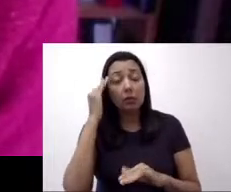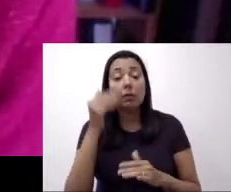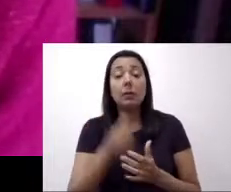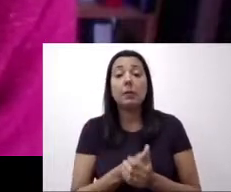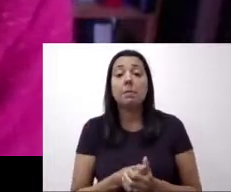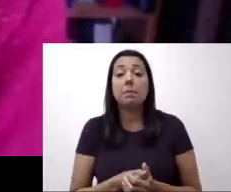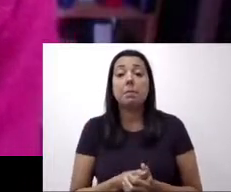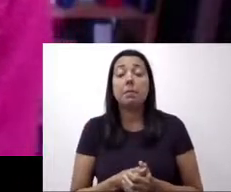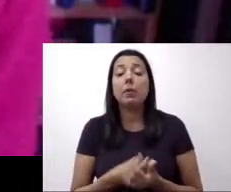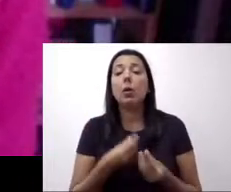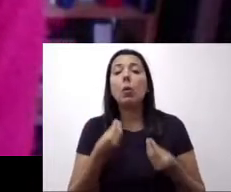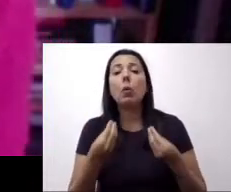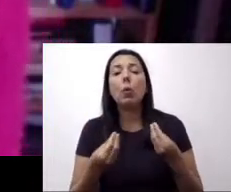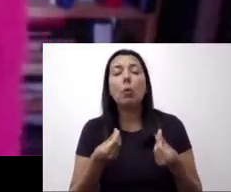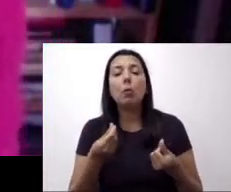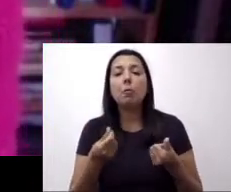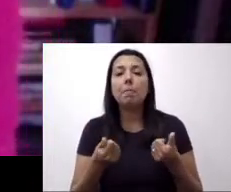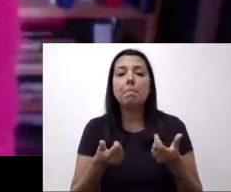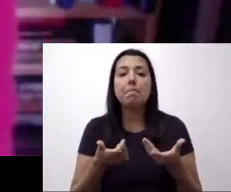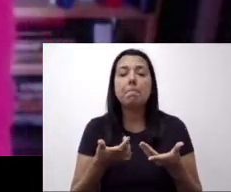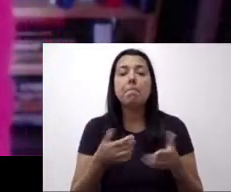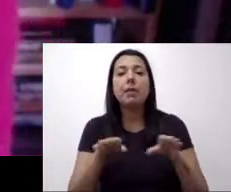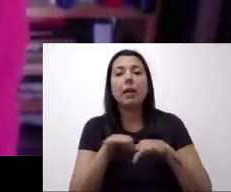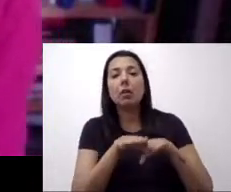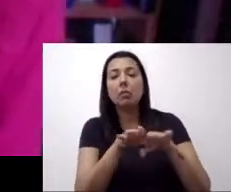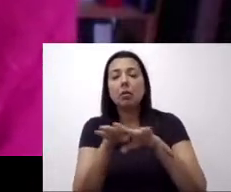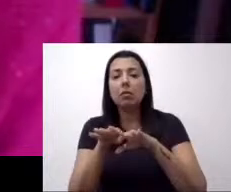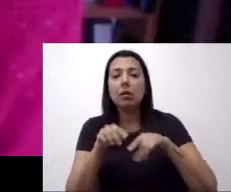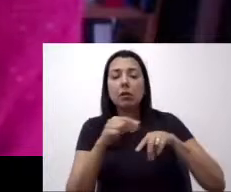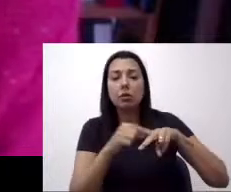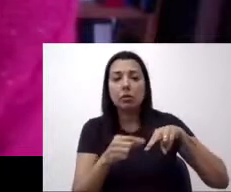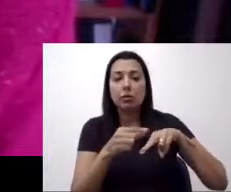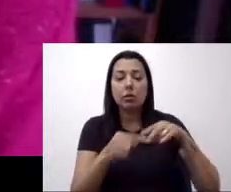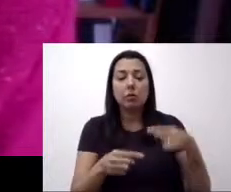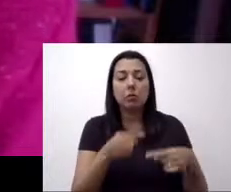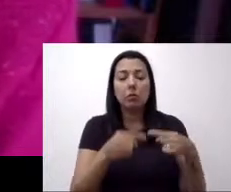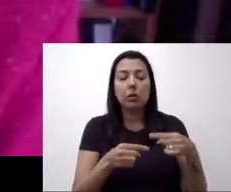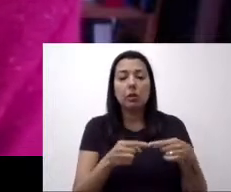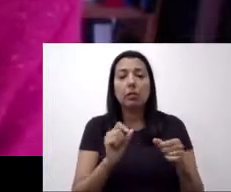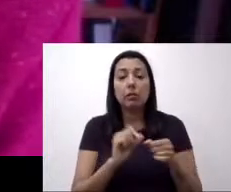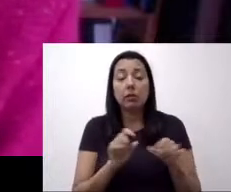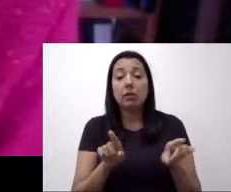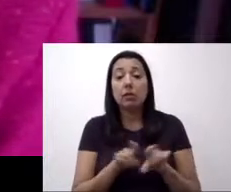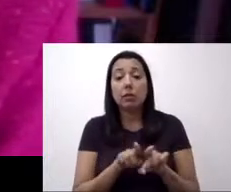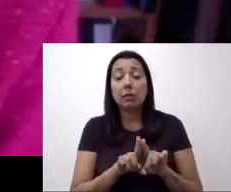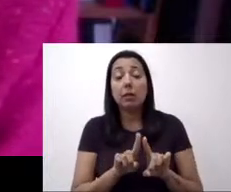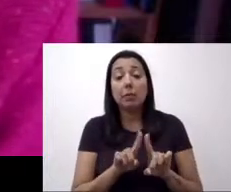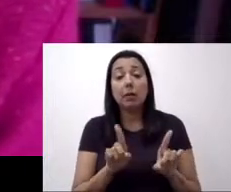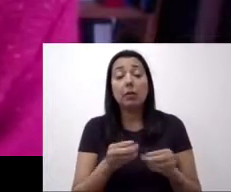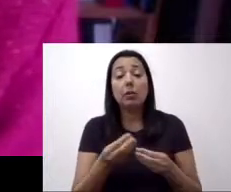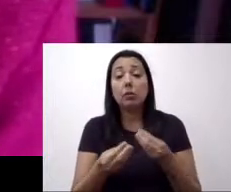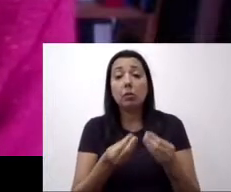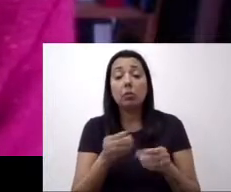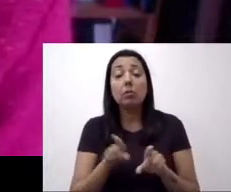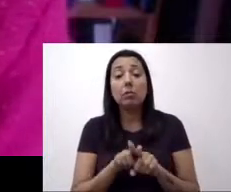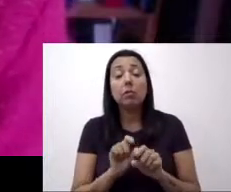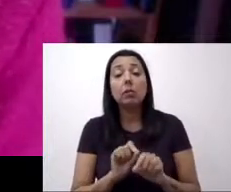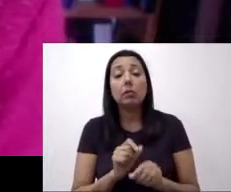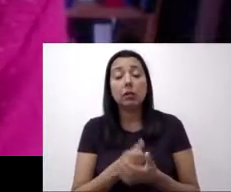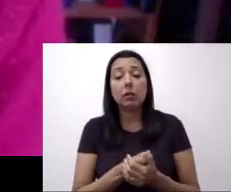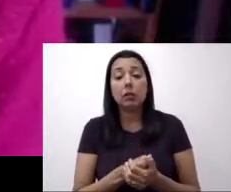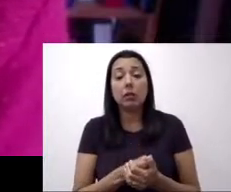how gender equality policy can be promoted, but also how gender equality policy can